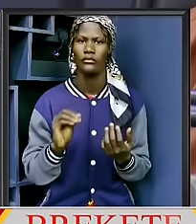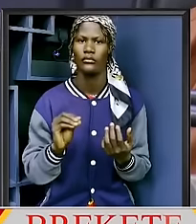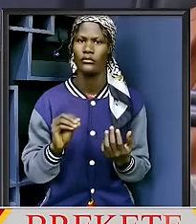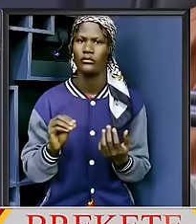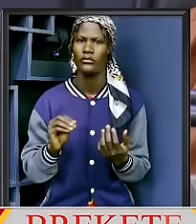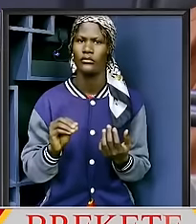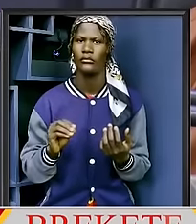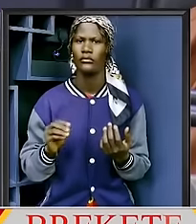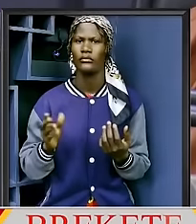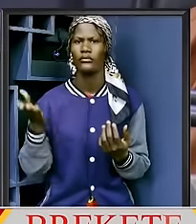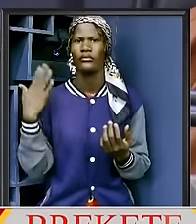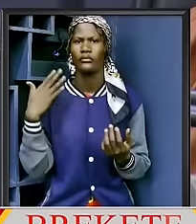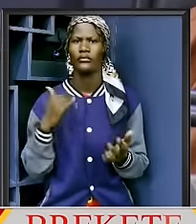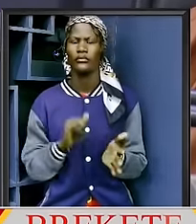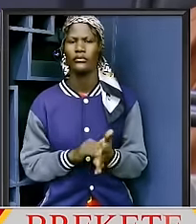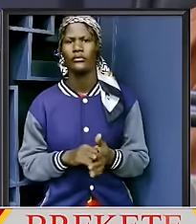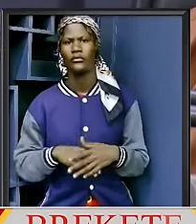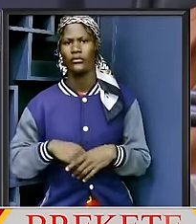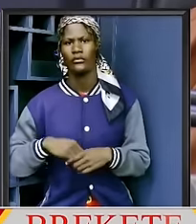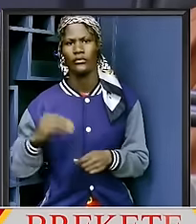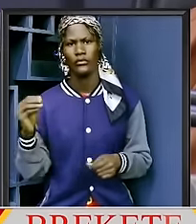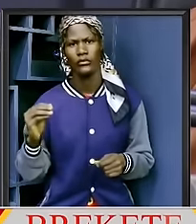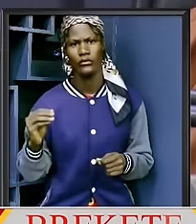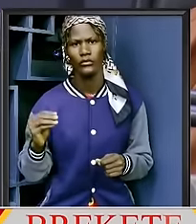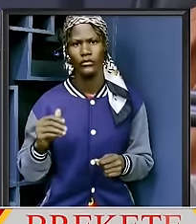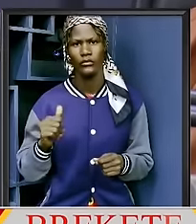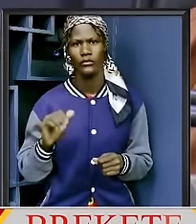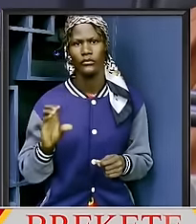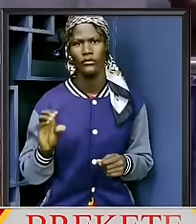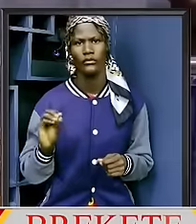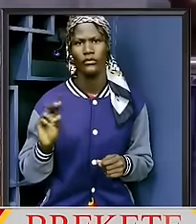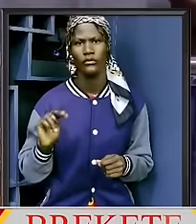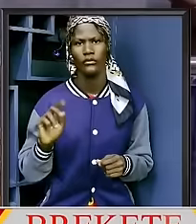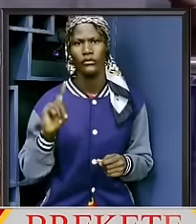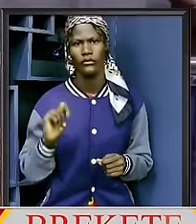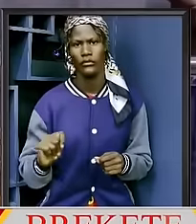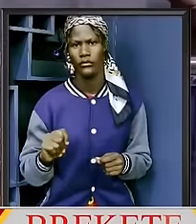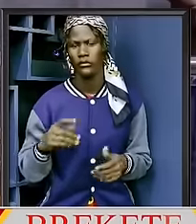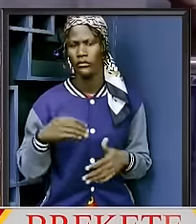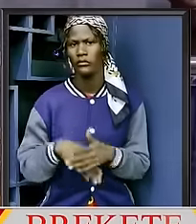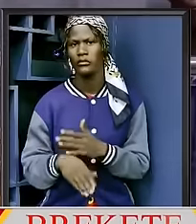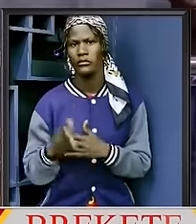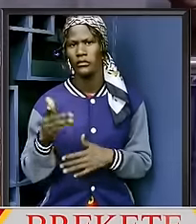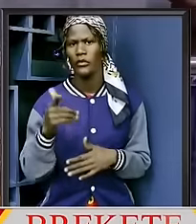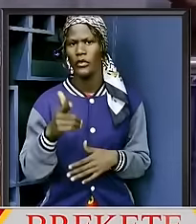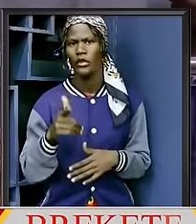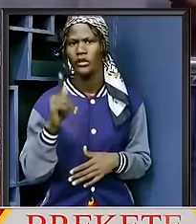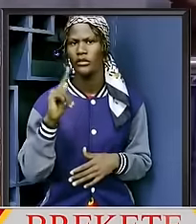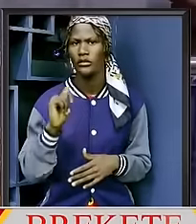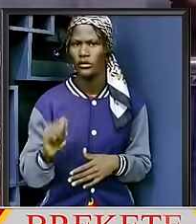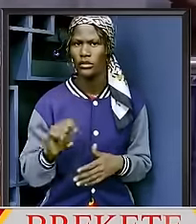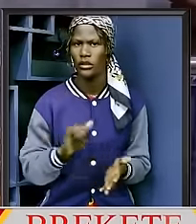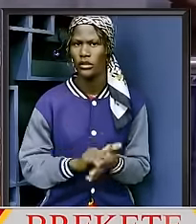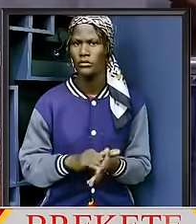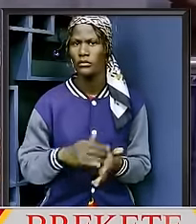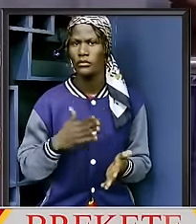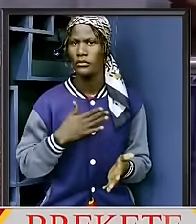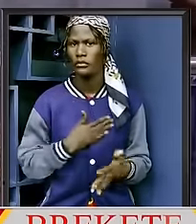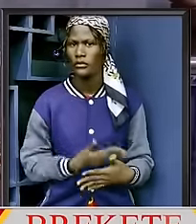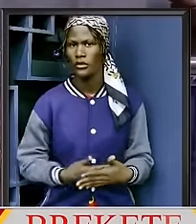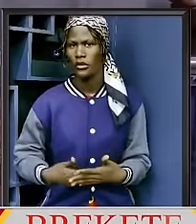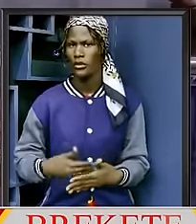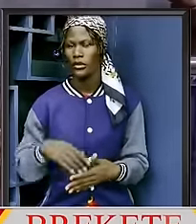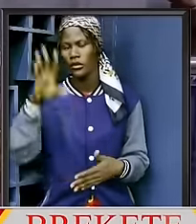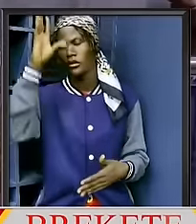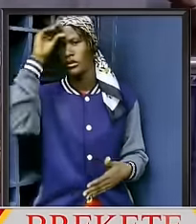then. They said they will open account for us. I did not have anything over there. Even GT, when my son gained my admission,